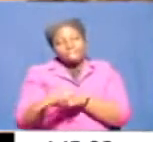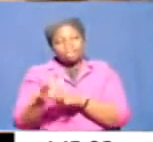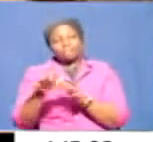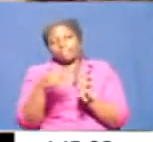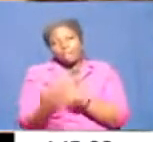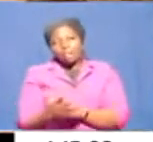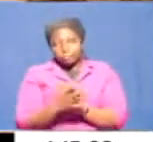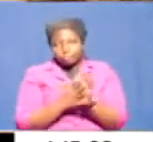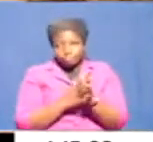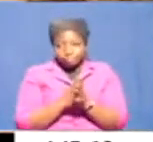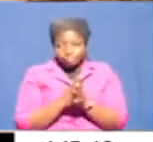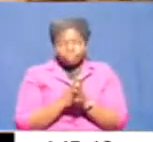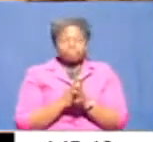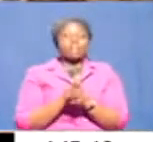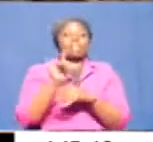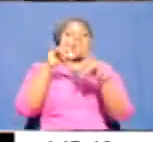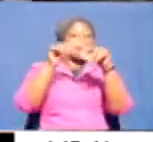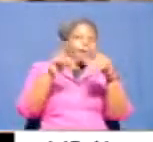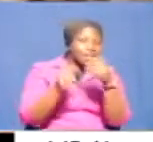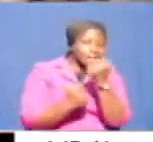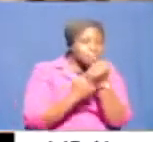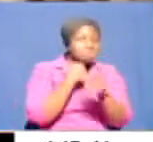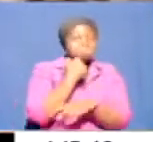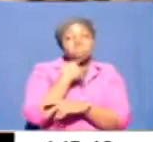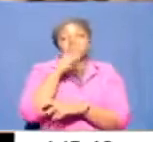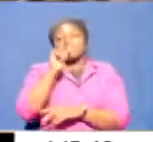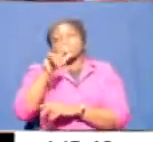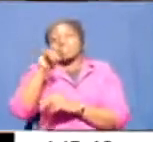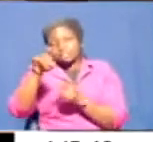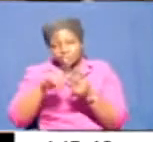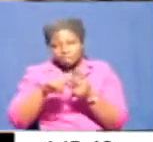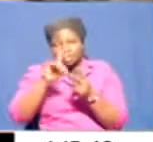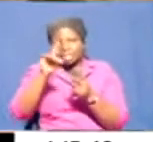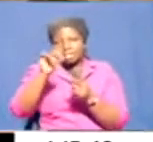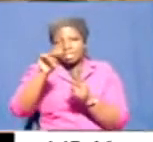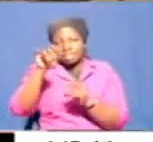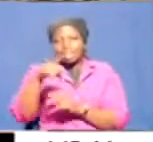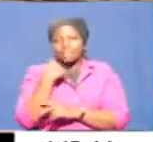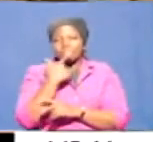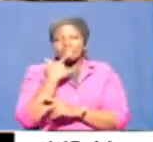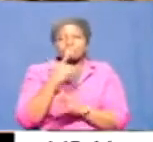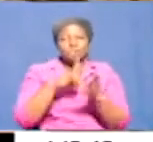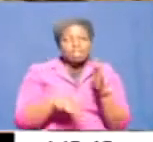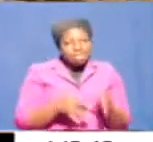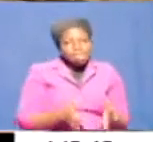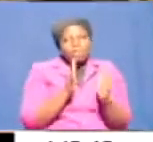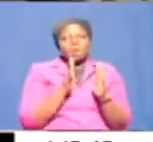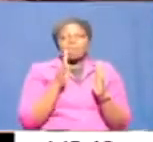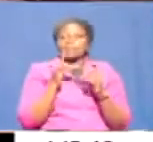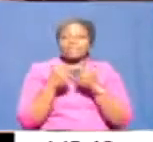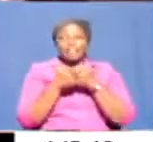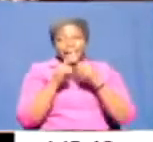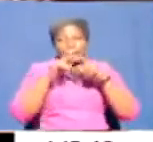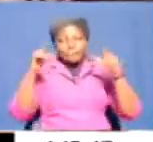The sentiments were echoed by Alex Kennedy and Daniel Ngugi, who further added that the road has been a big challenge to them and their